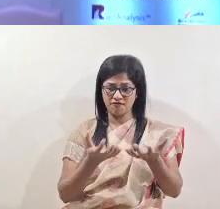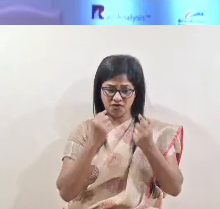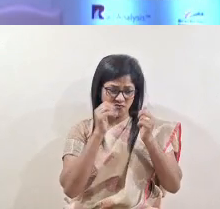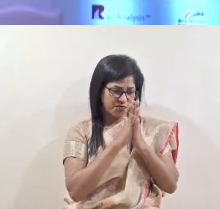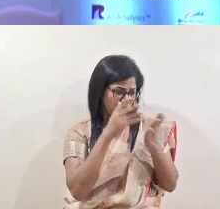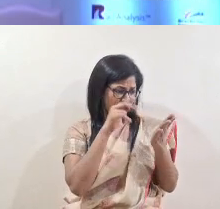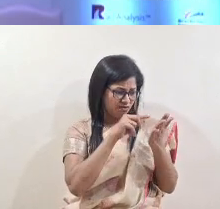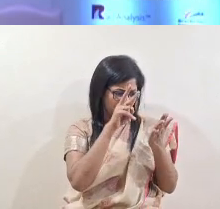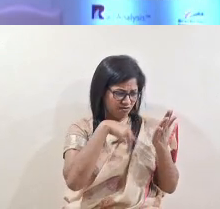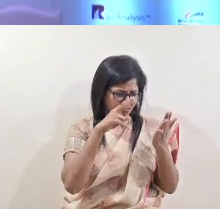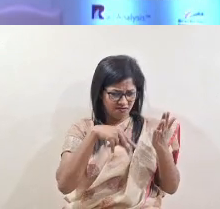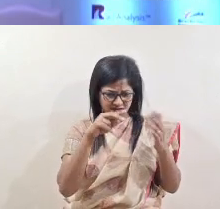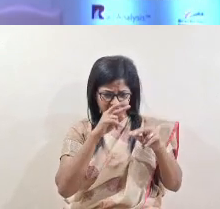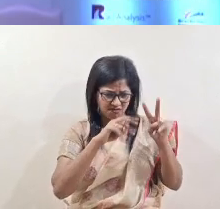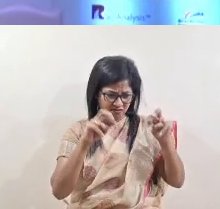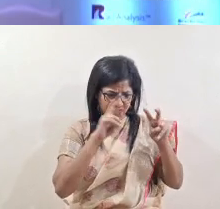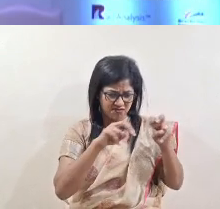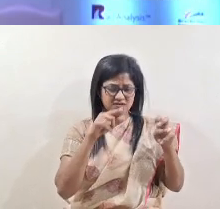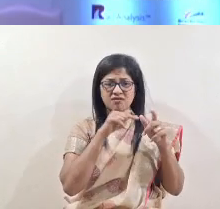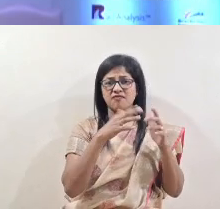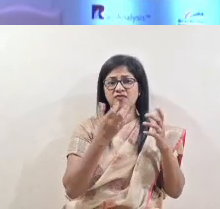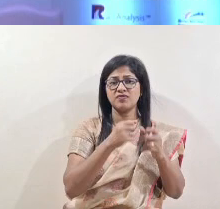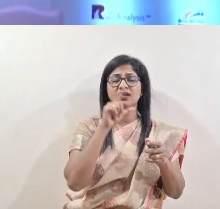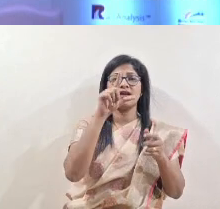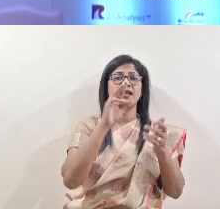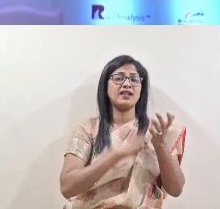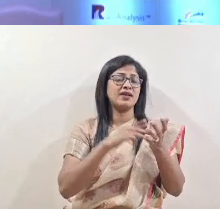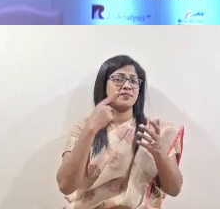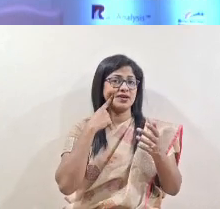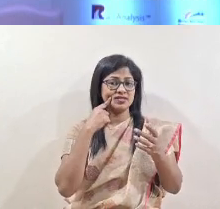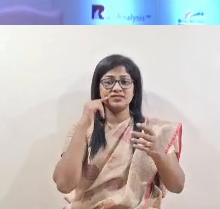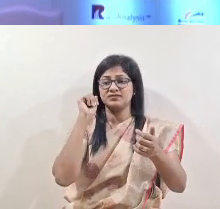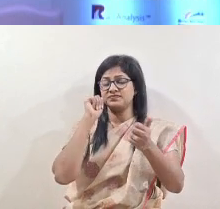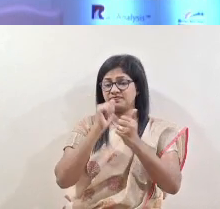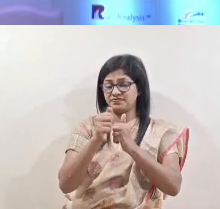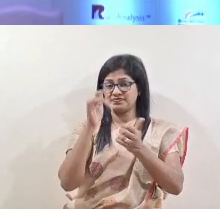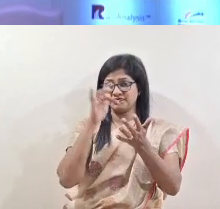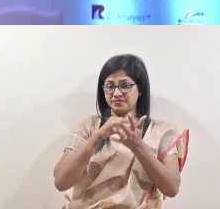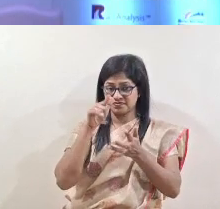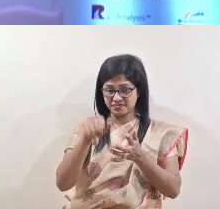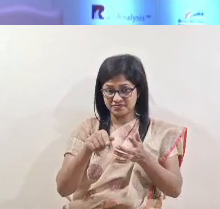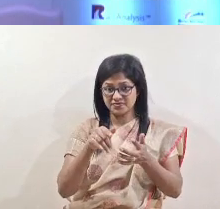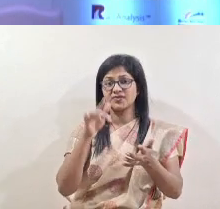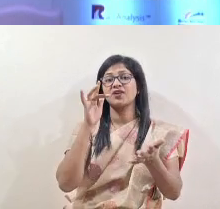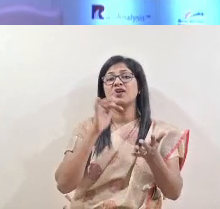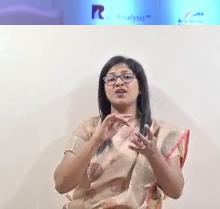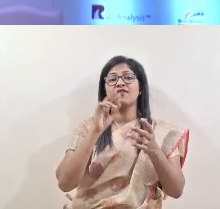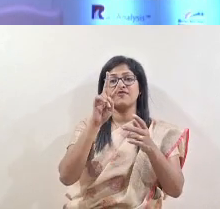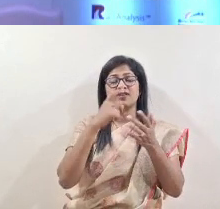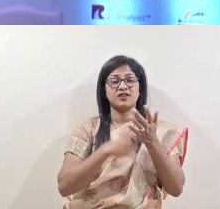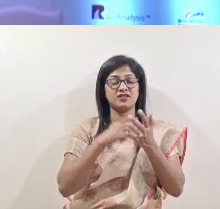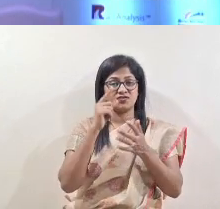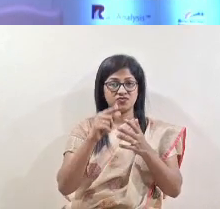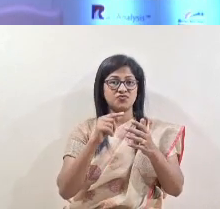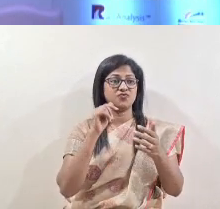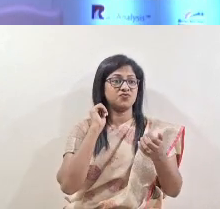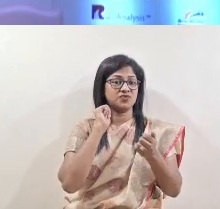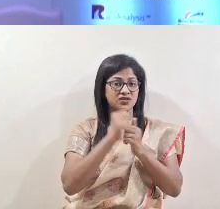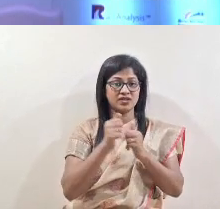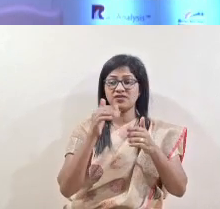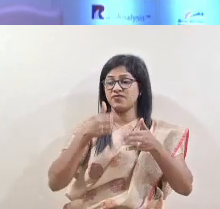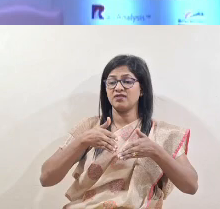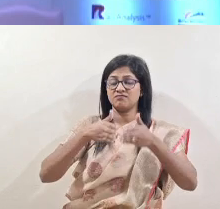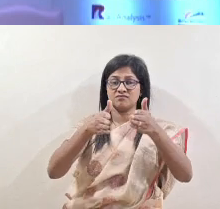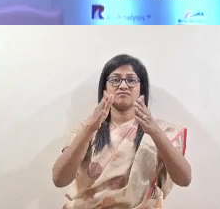the literature that in LMICs the VRU crashes, the influence on the VRU crashes because of the infrastructure was